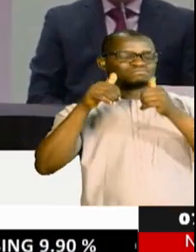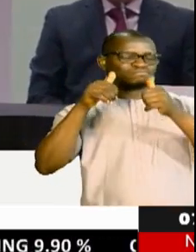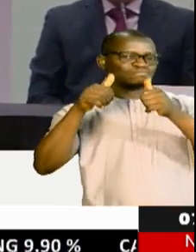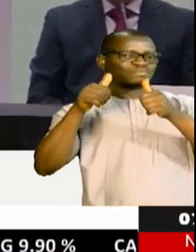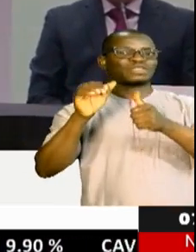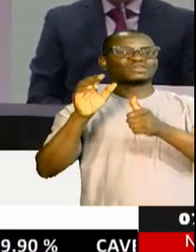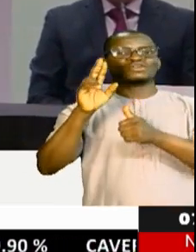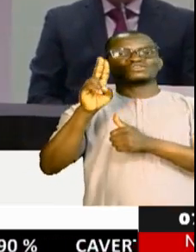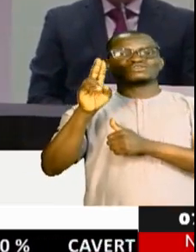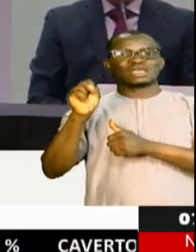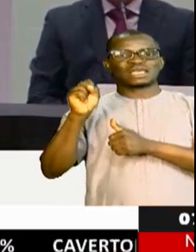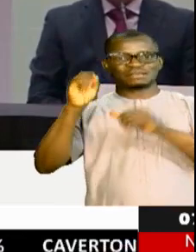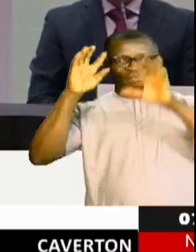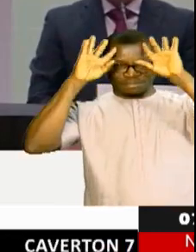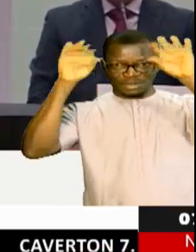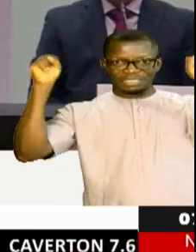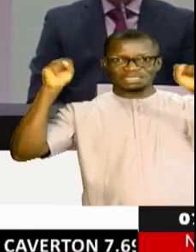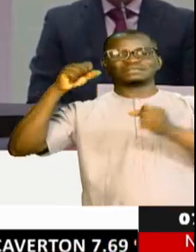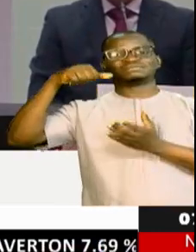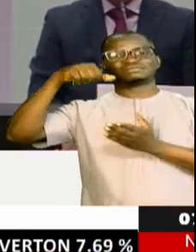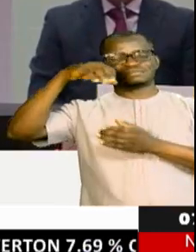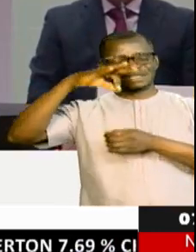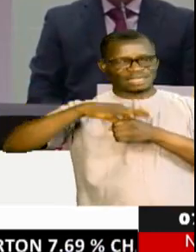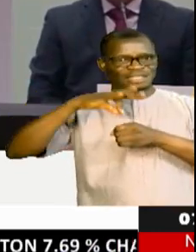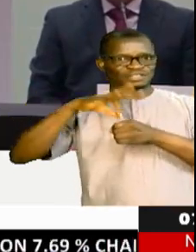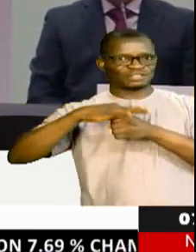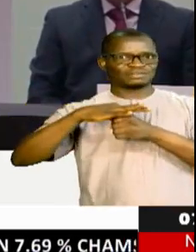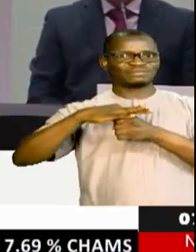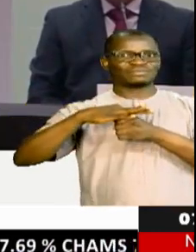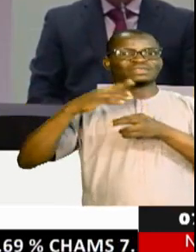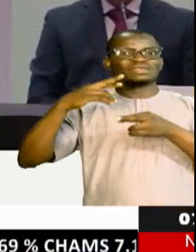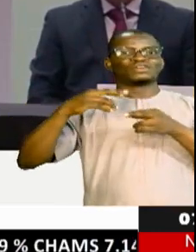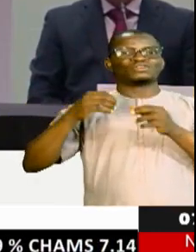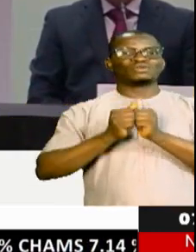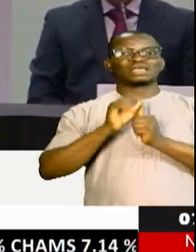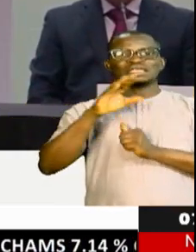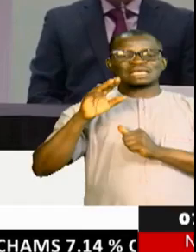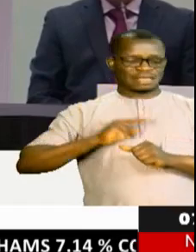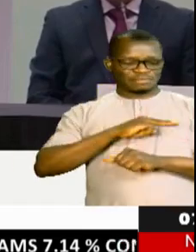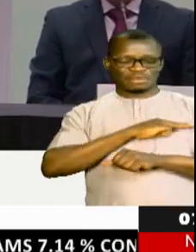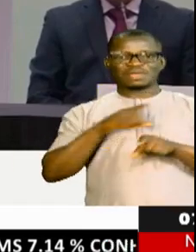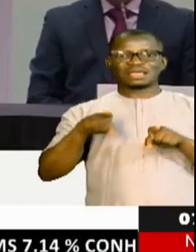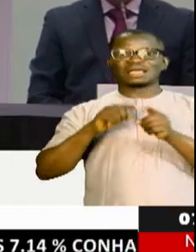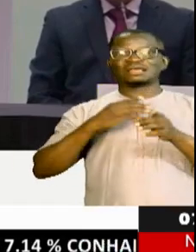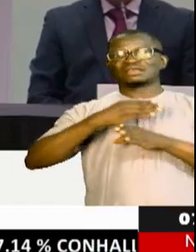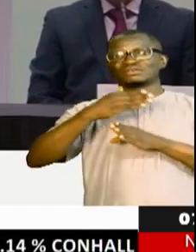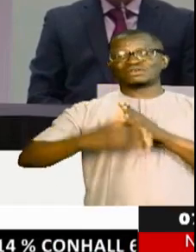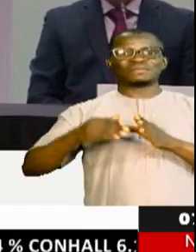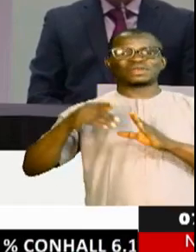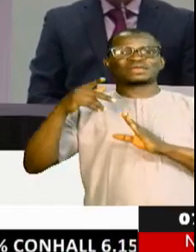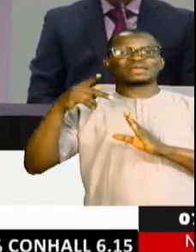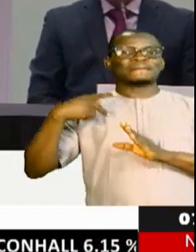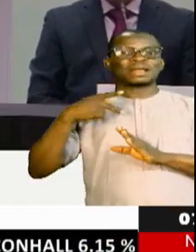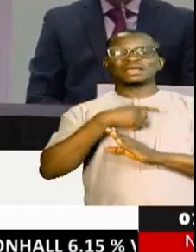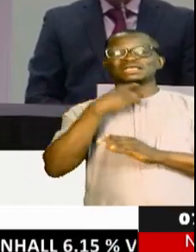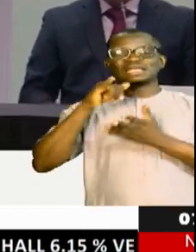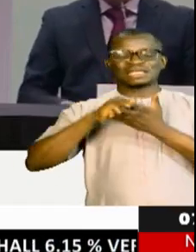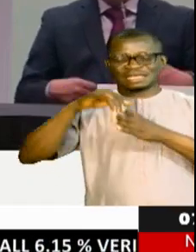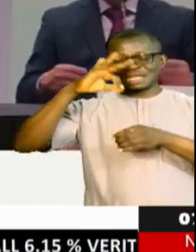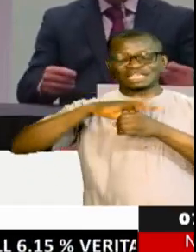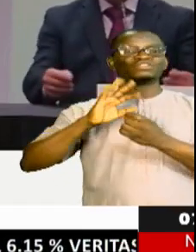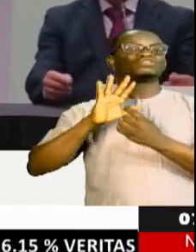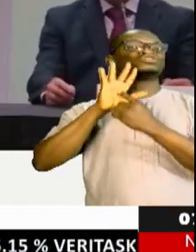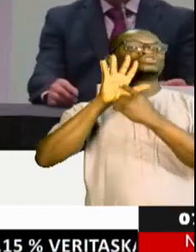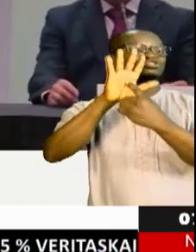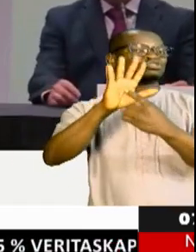United States presidential elections. Pierre Koma, member of the Finnish Parliament, said the elections